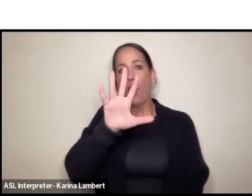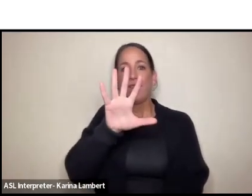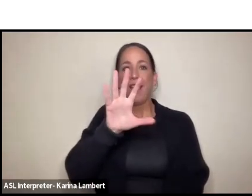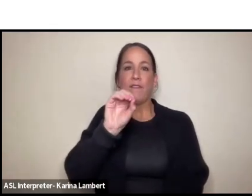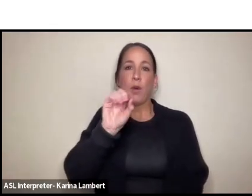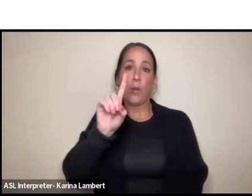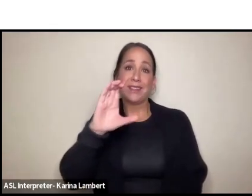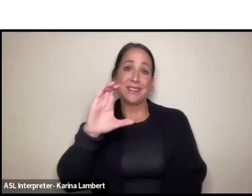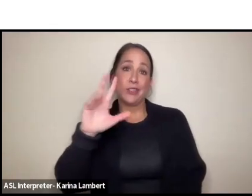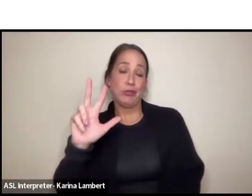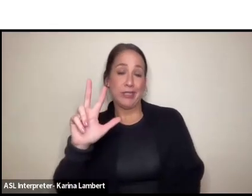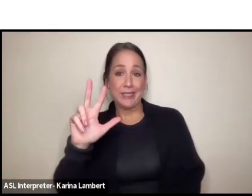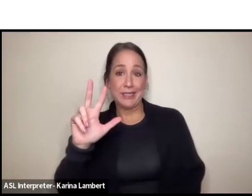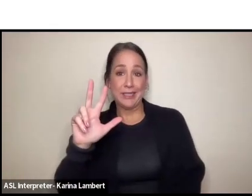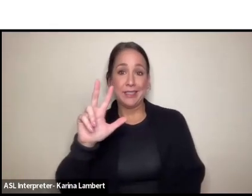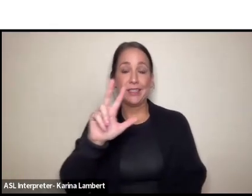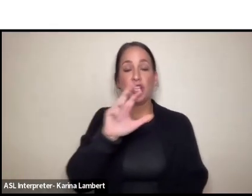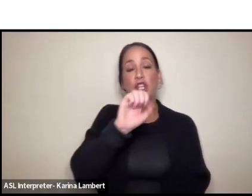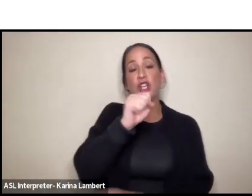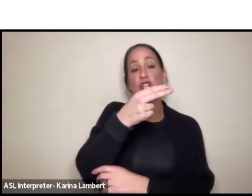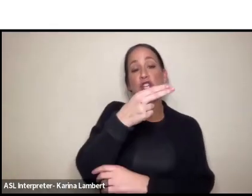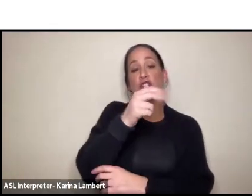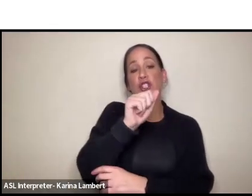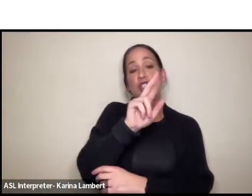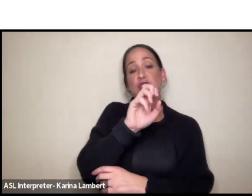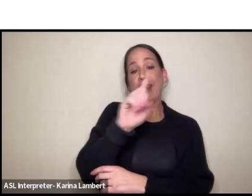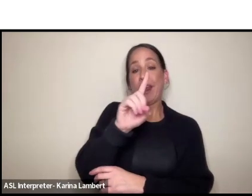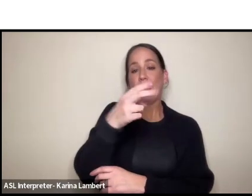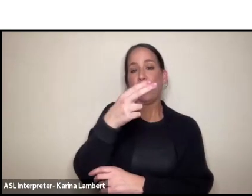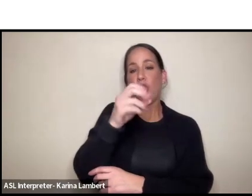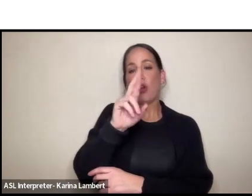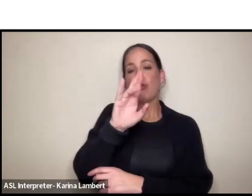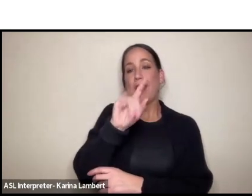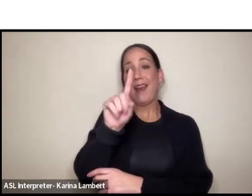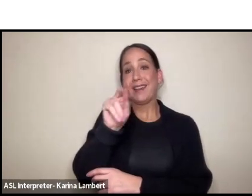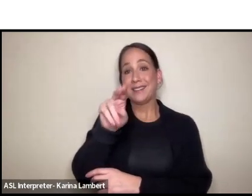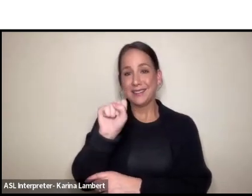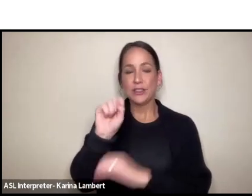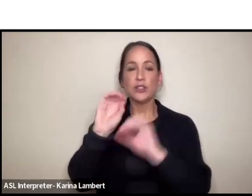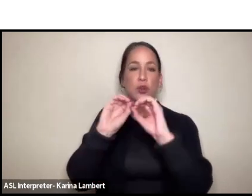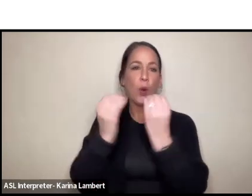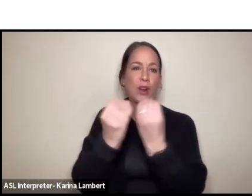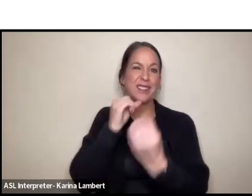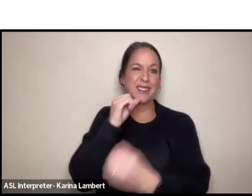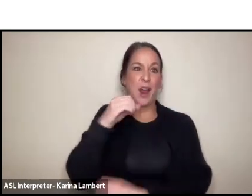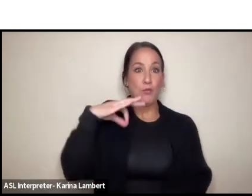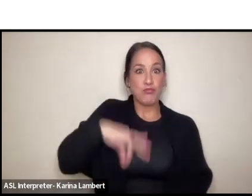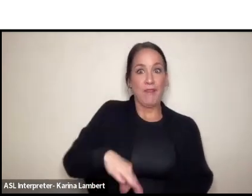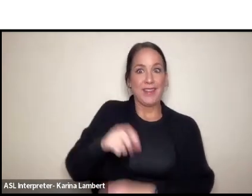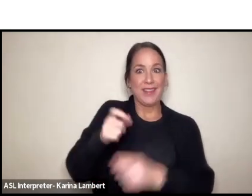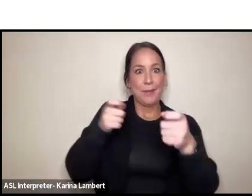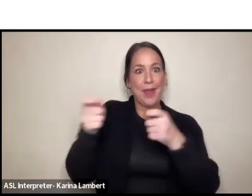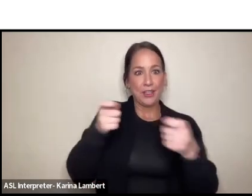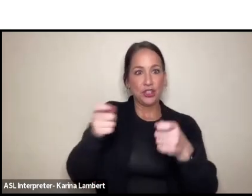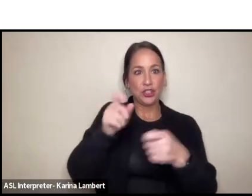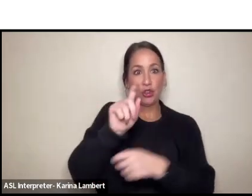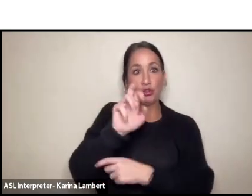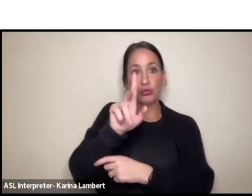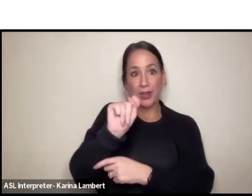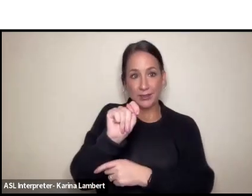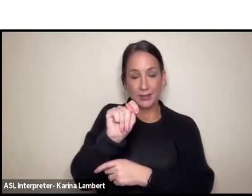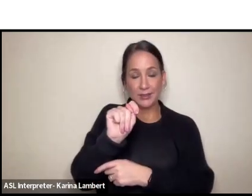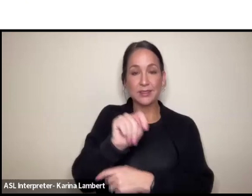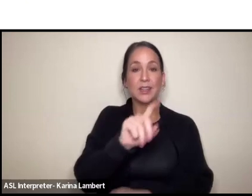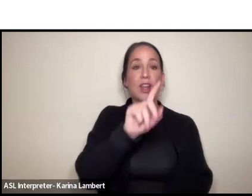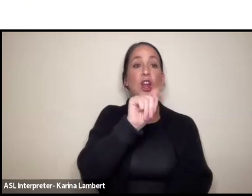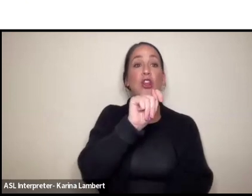501c3. Shared Horizons is a nonprofit that manages that pool trust. The trust must be irrevocable